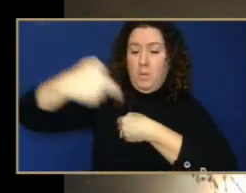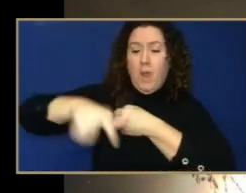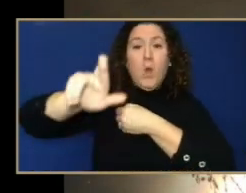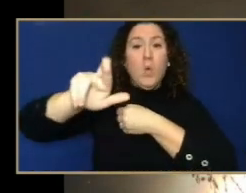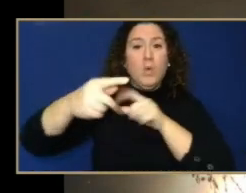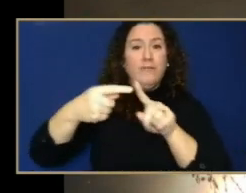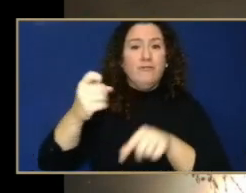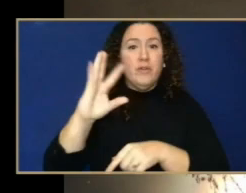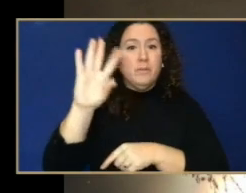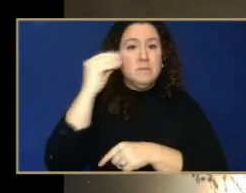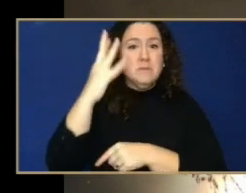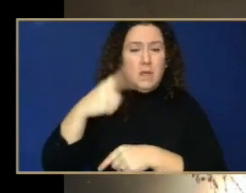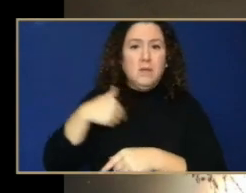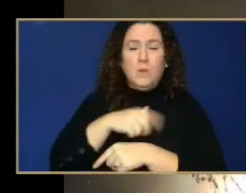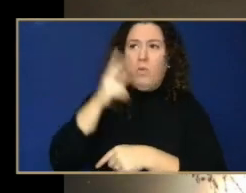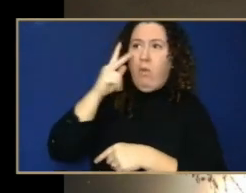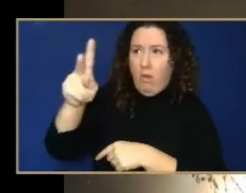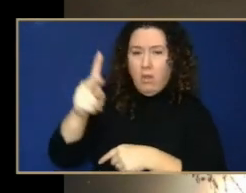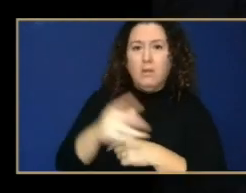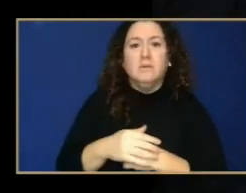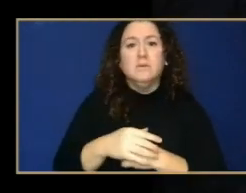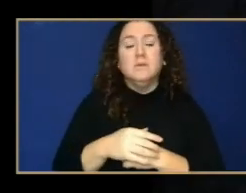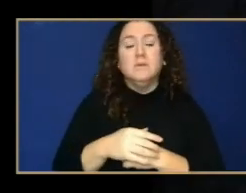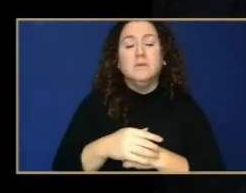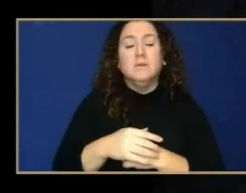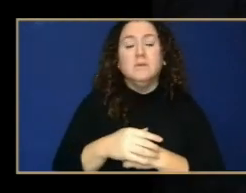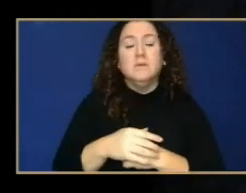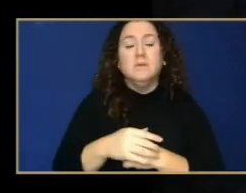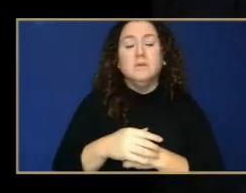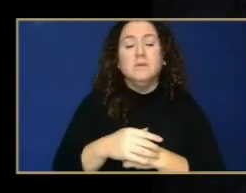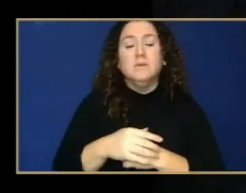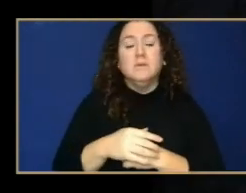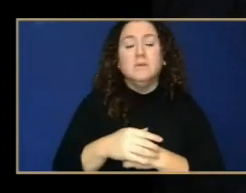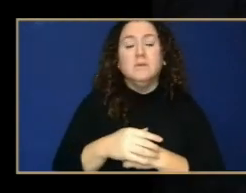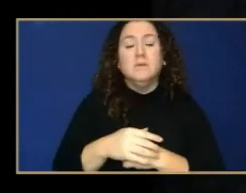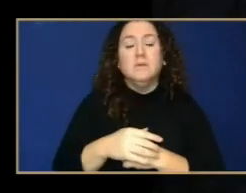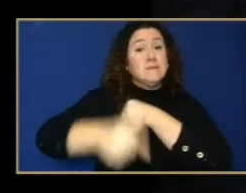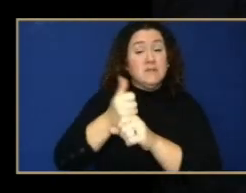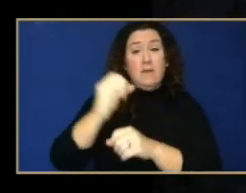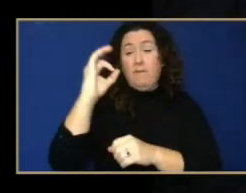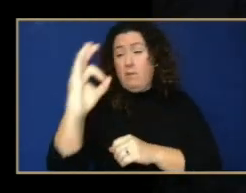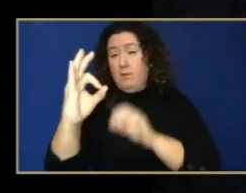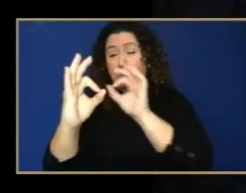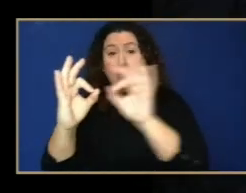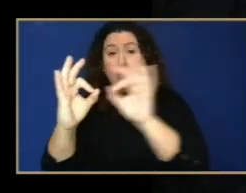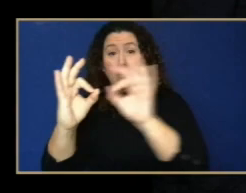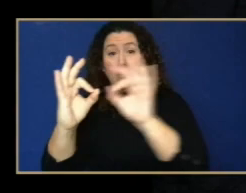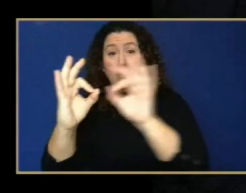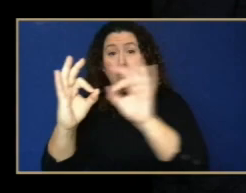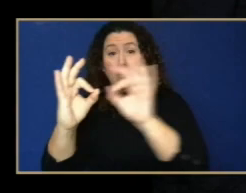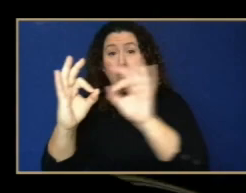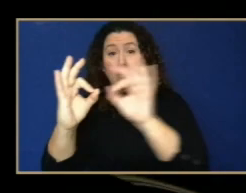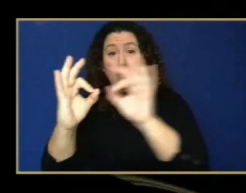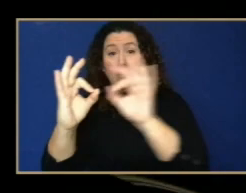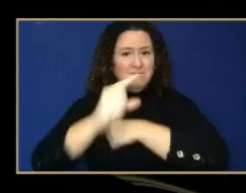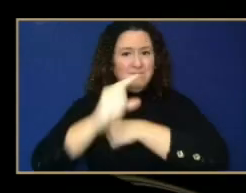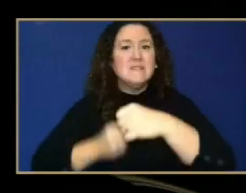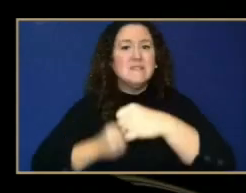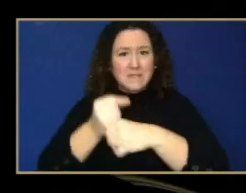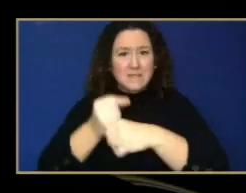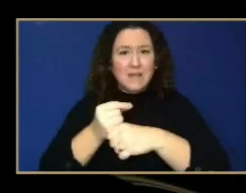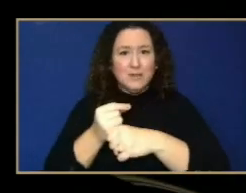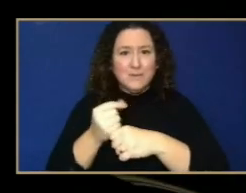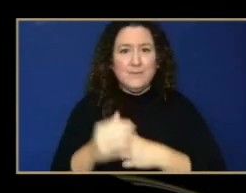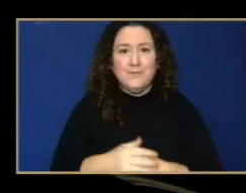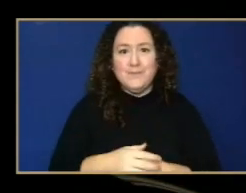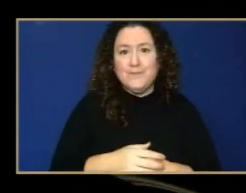bit above and a little bit to the left of Jupiter and a little bit fainter. So while these planets have been inching closer to each other, we